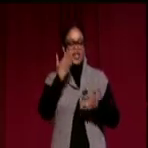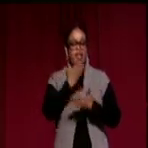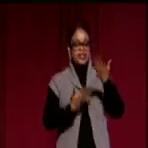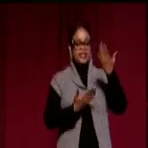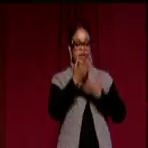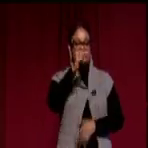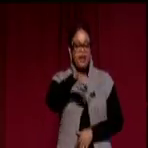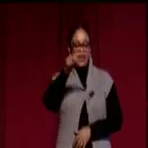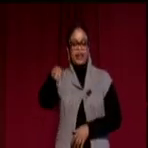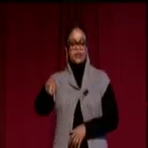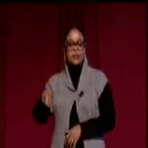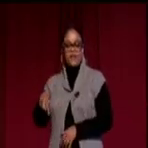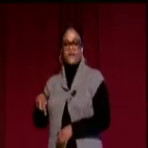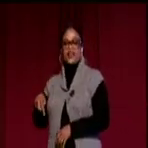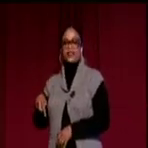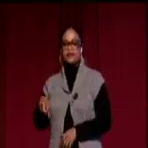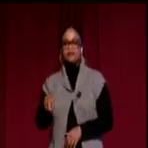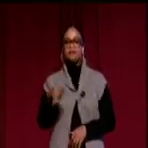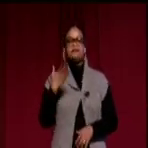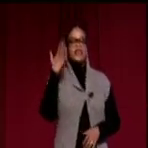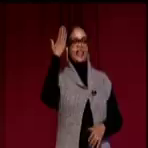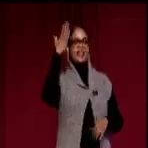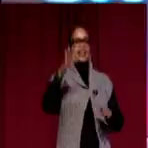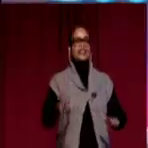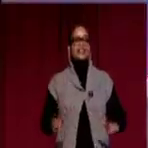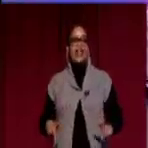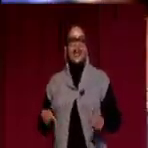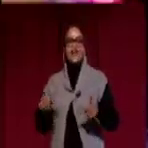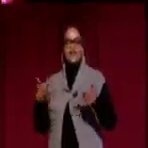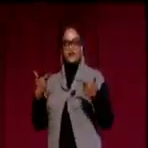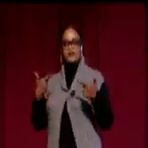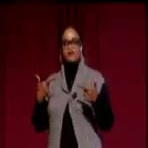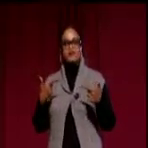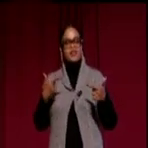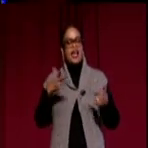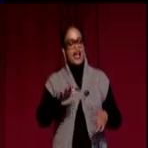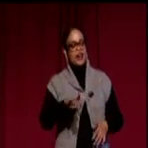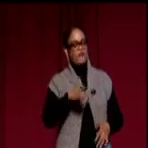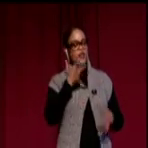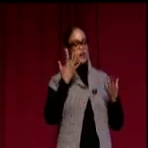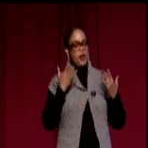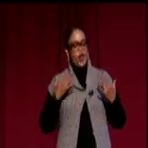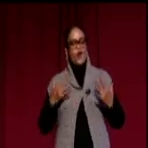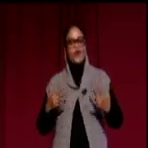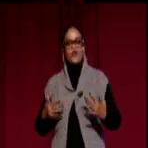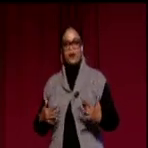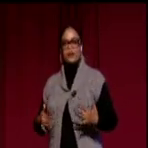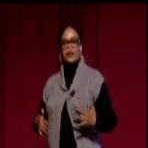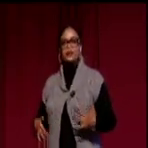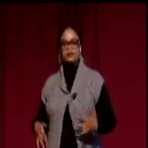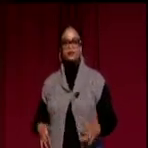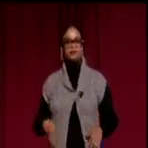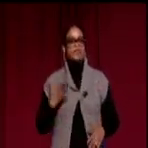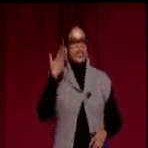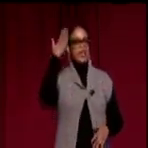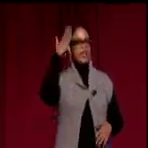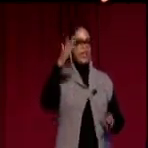my hand. He's alive. I can feel him all over. Say